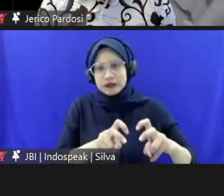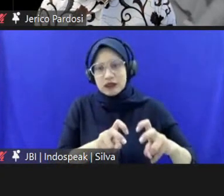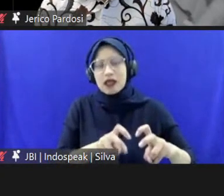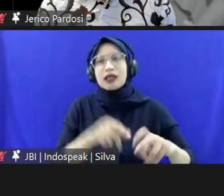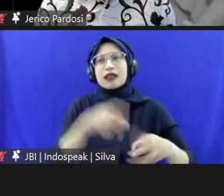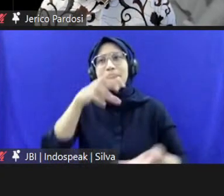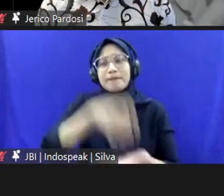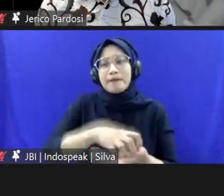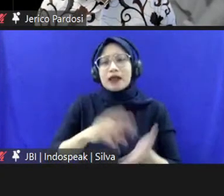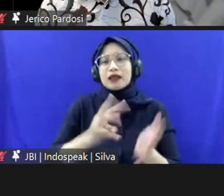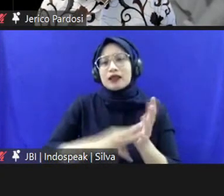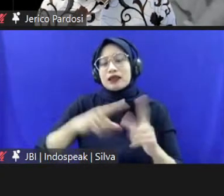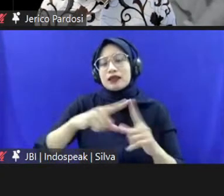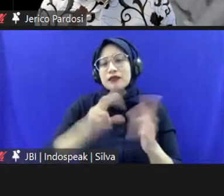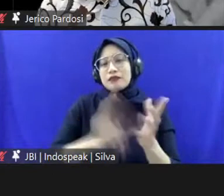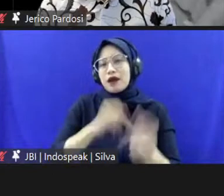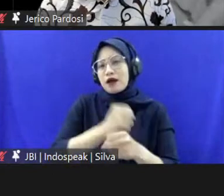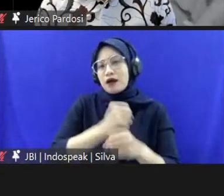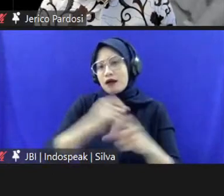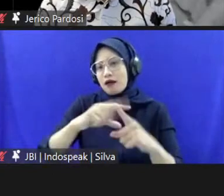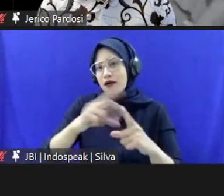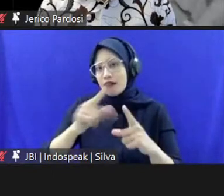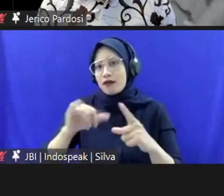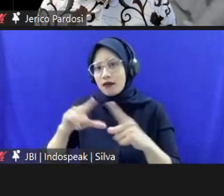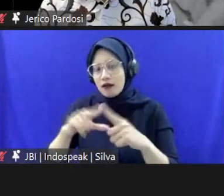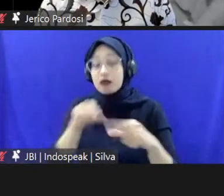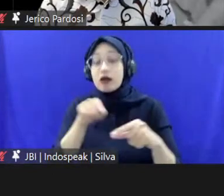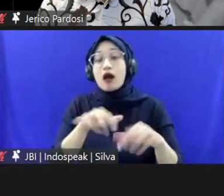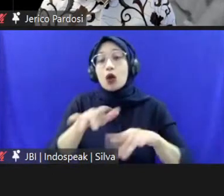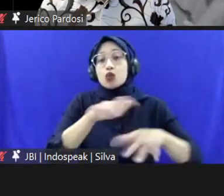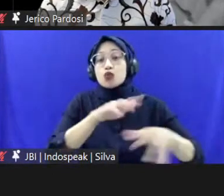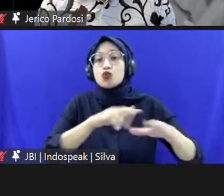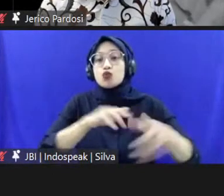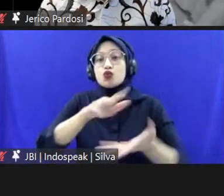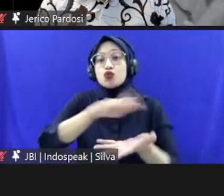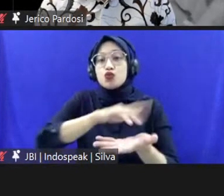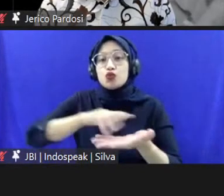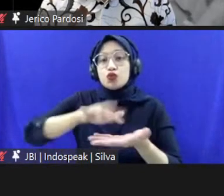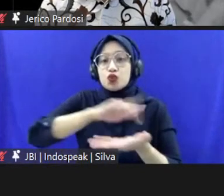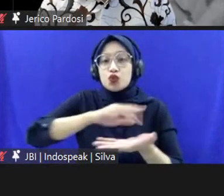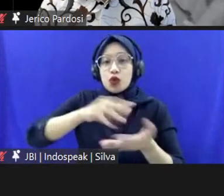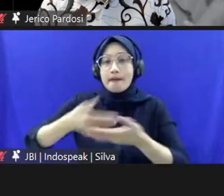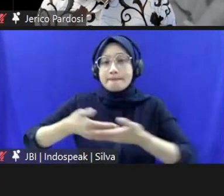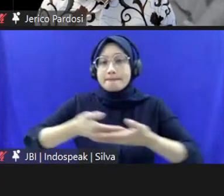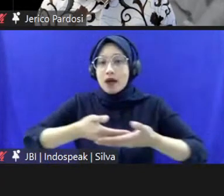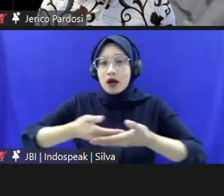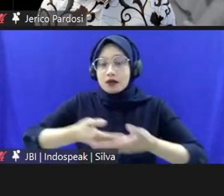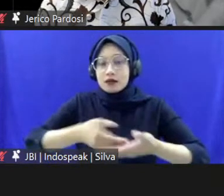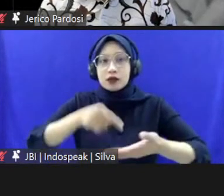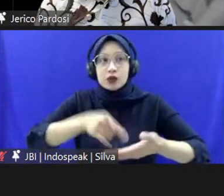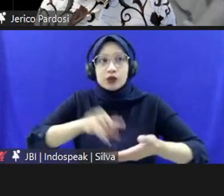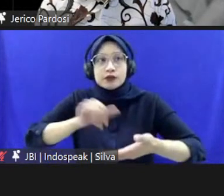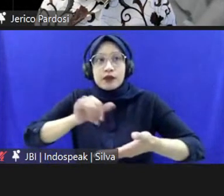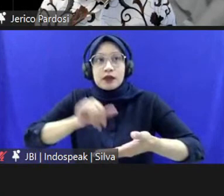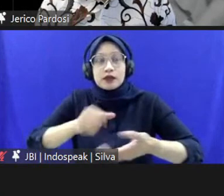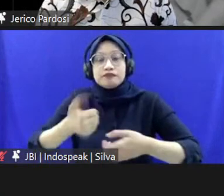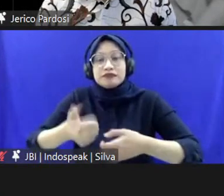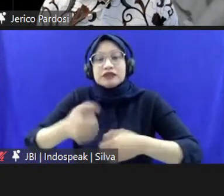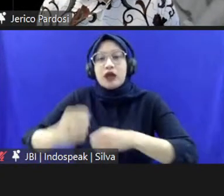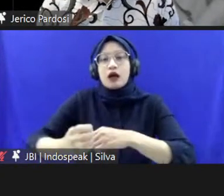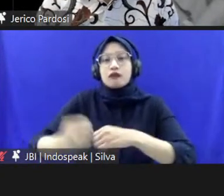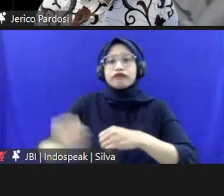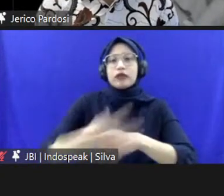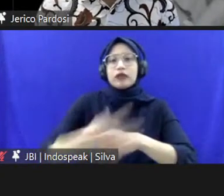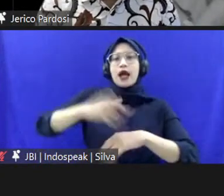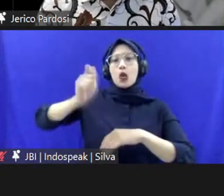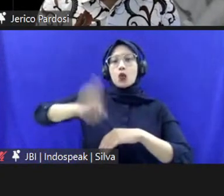where Dukun Bayi is sort of criminalized for helping mother giving birth at home. Thank you. Thank you so